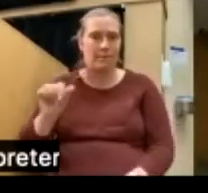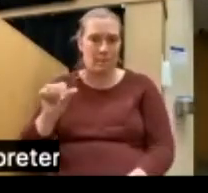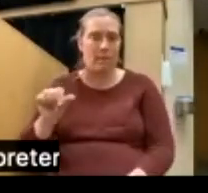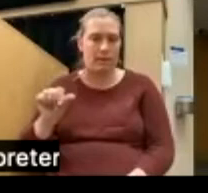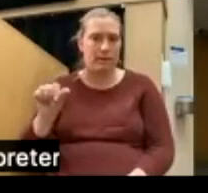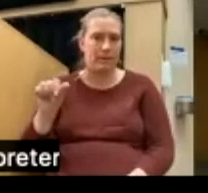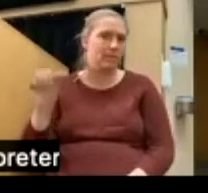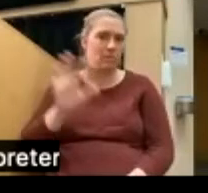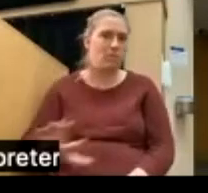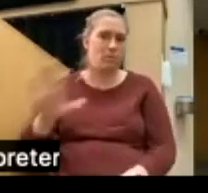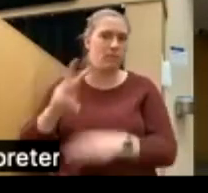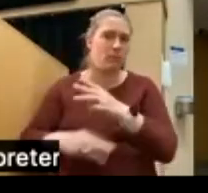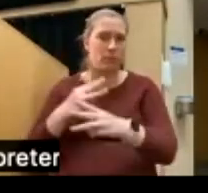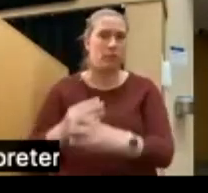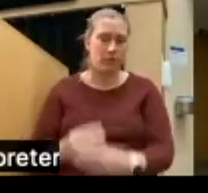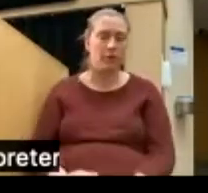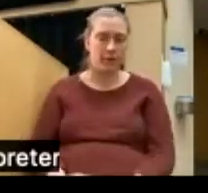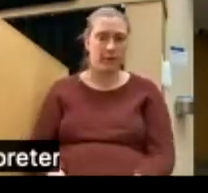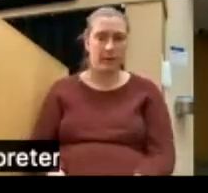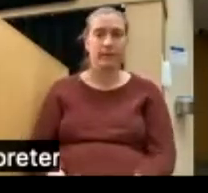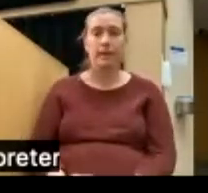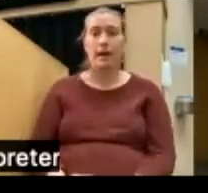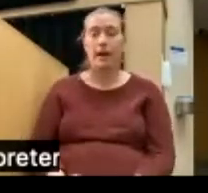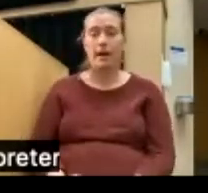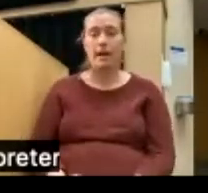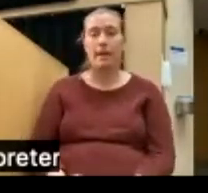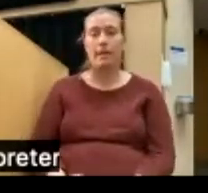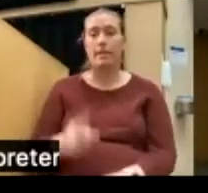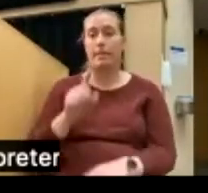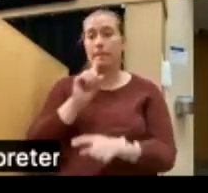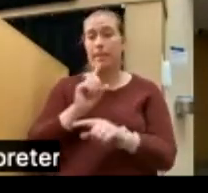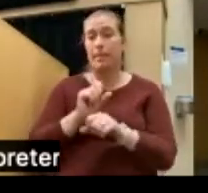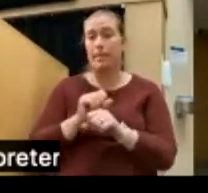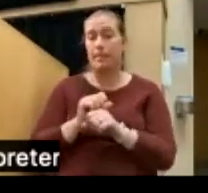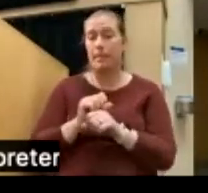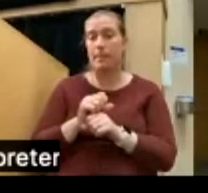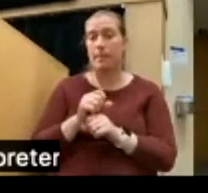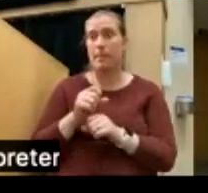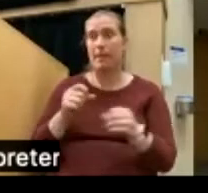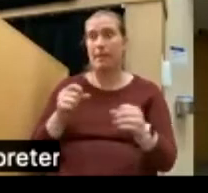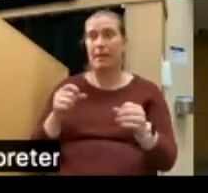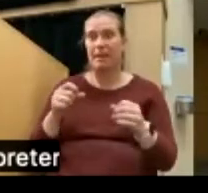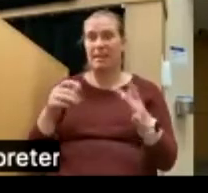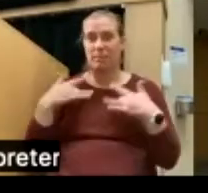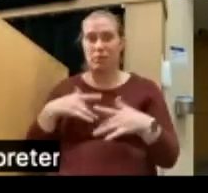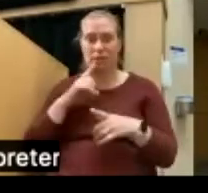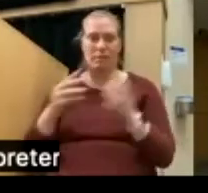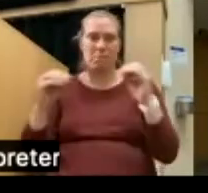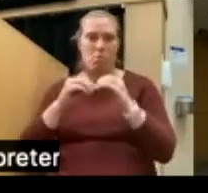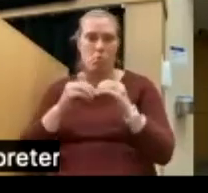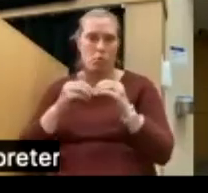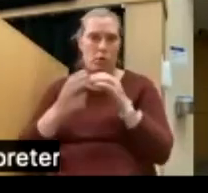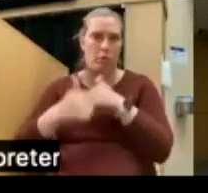around the world. And it actually is considered more of a threat to global health than